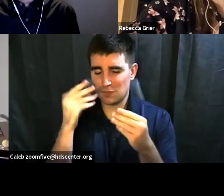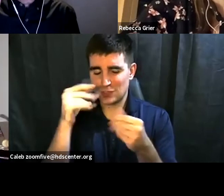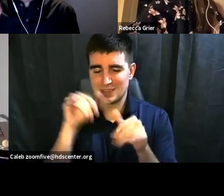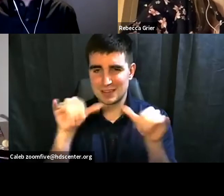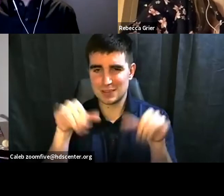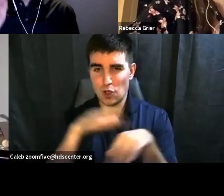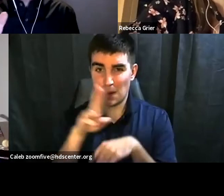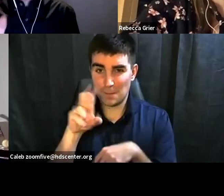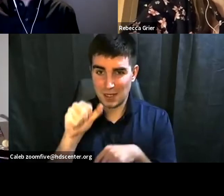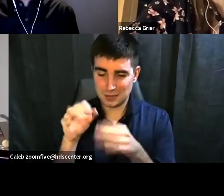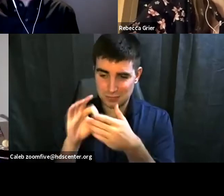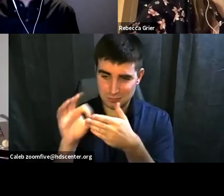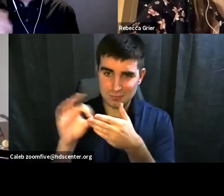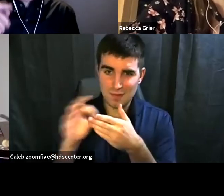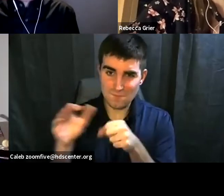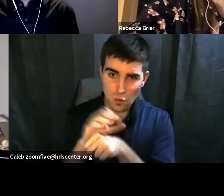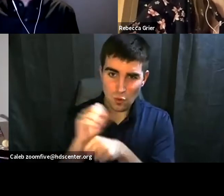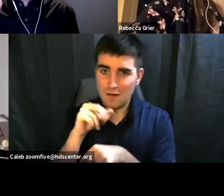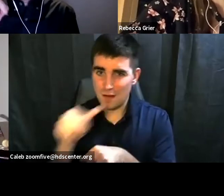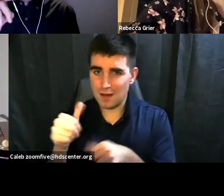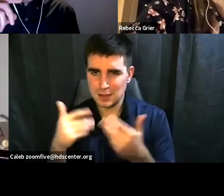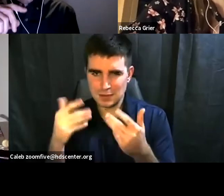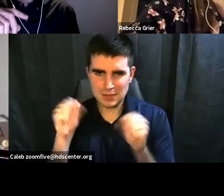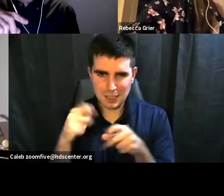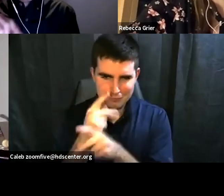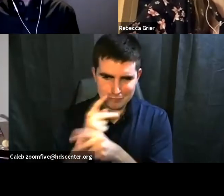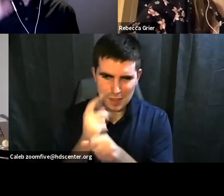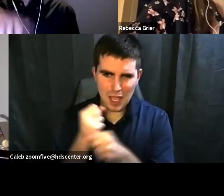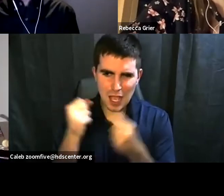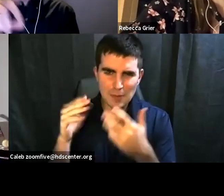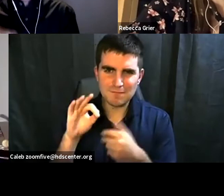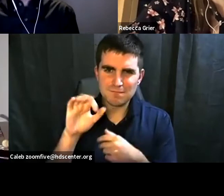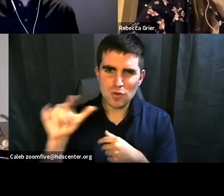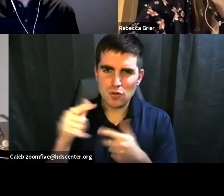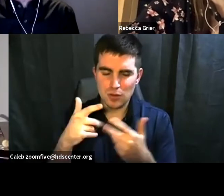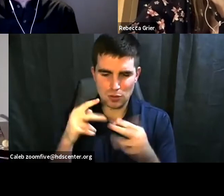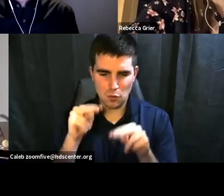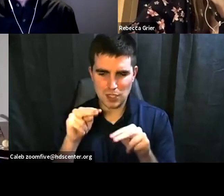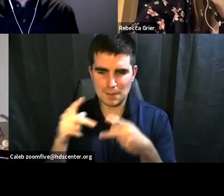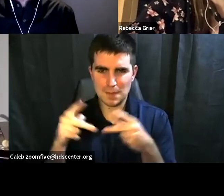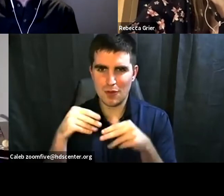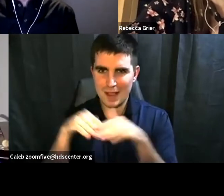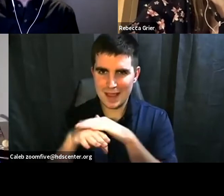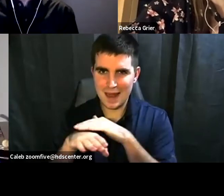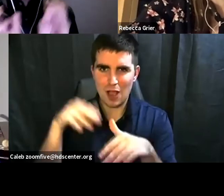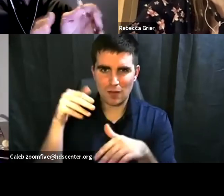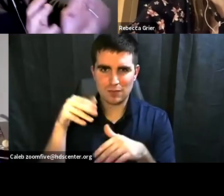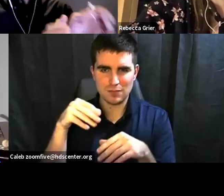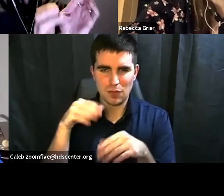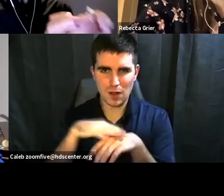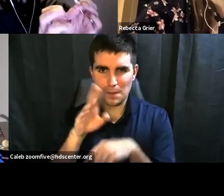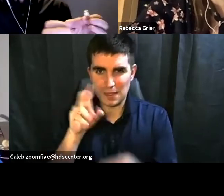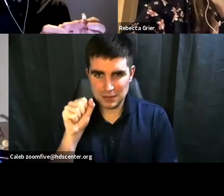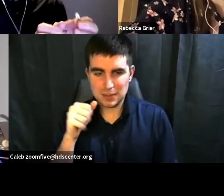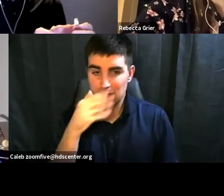and can actually compute how full the bus is based on watching people go in and out of the buses. So that early